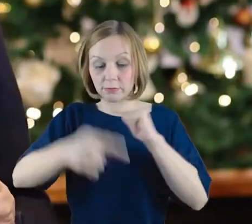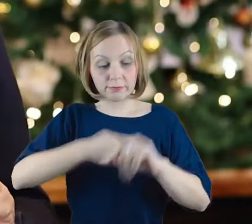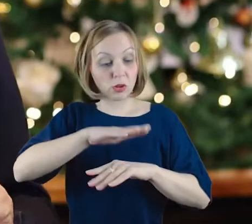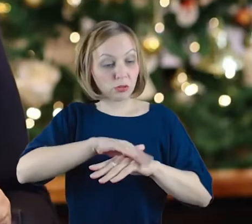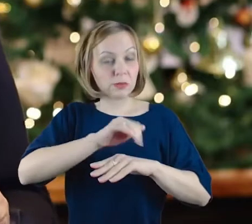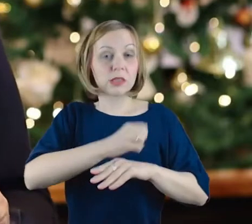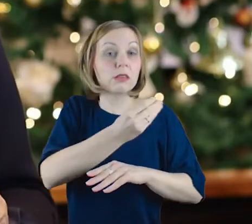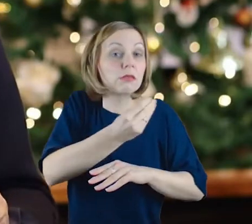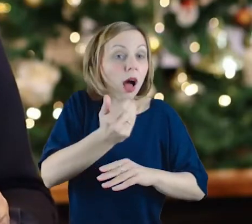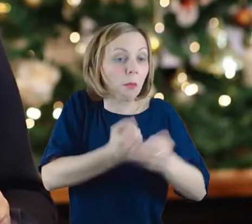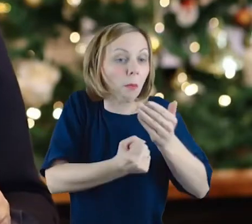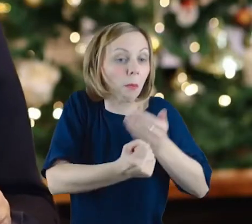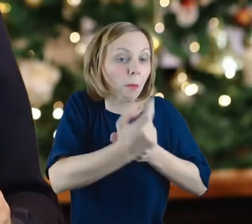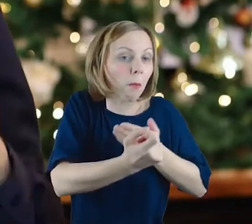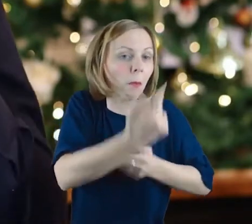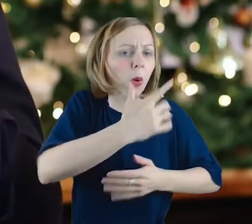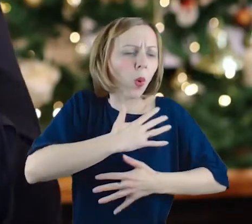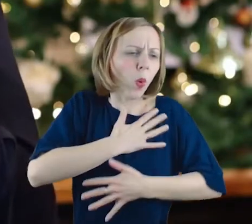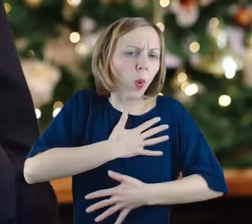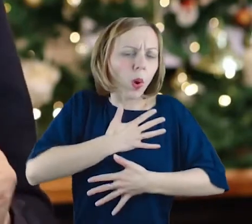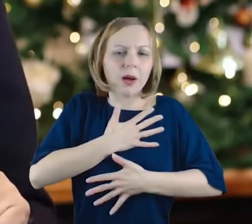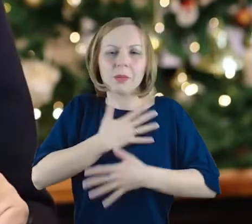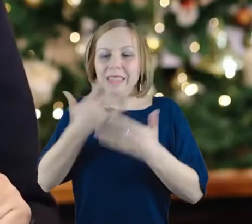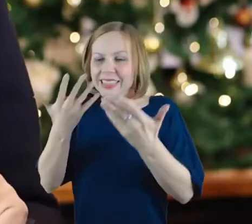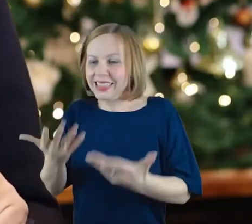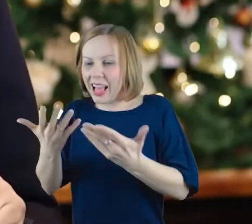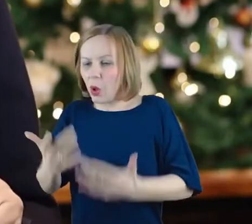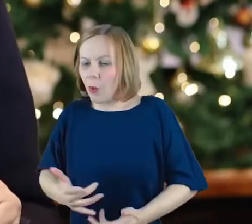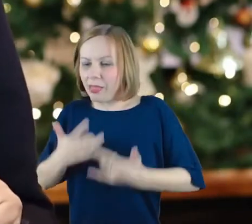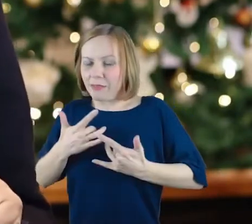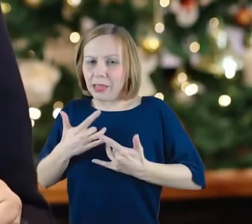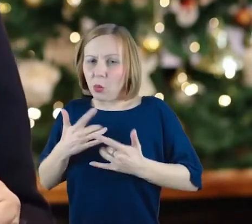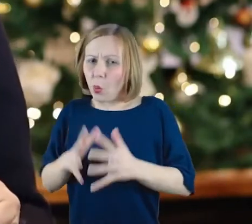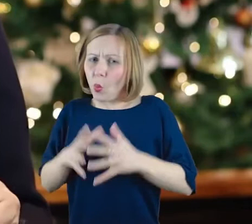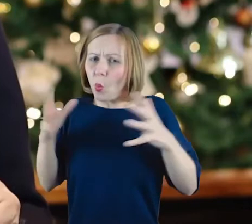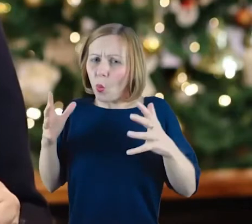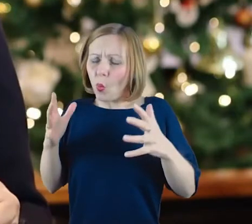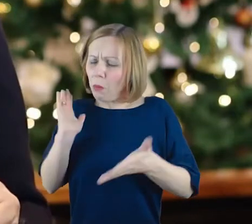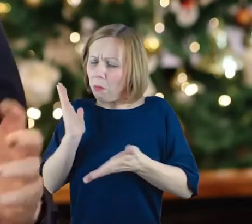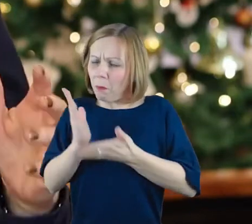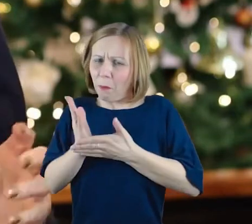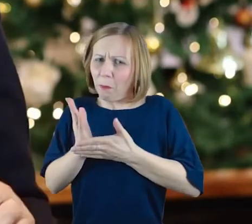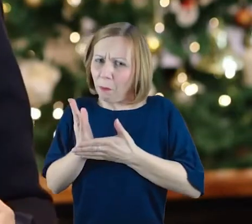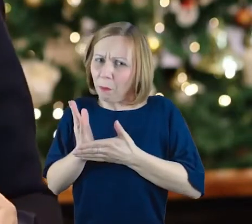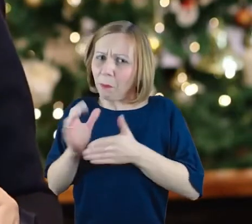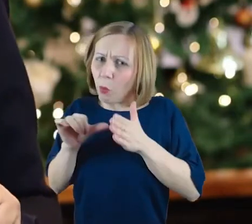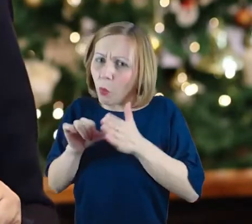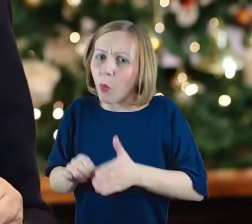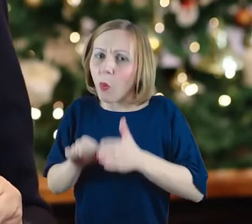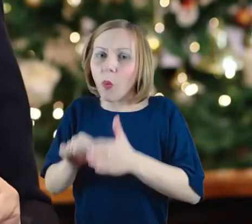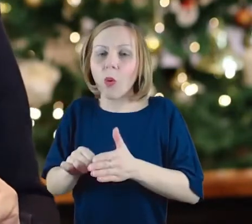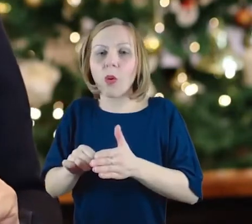in it, but maybe this year they just feel as if they've come into sharper focus. And alongside that, all